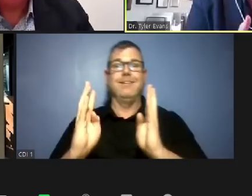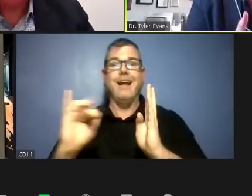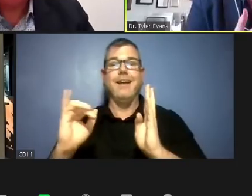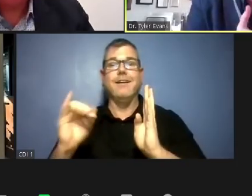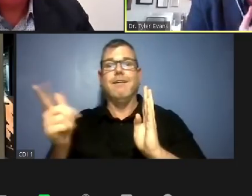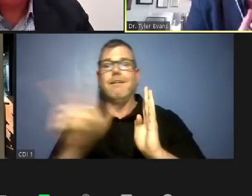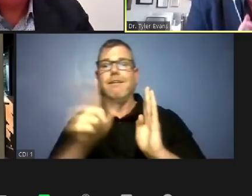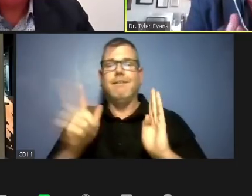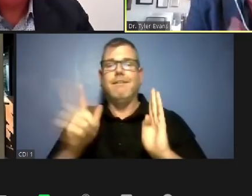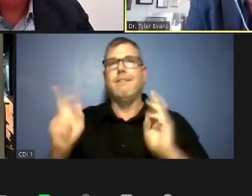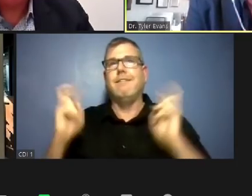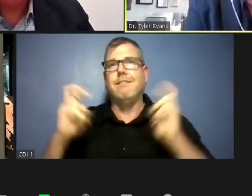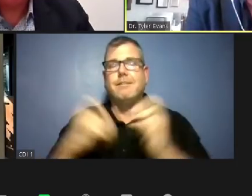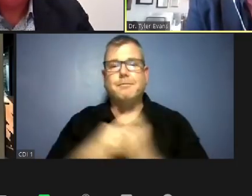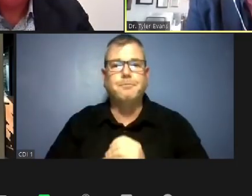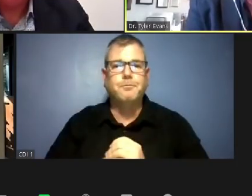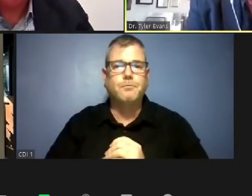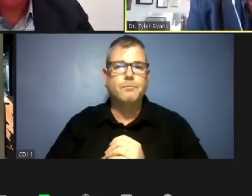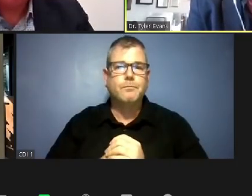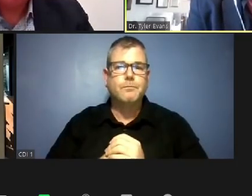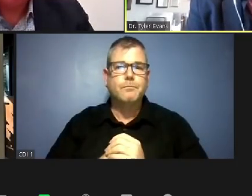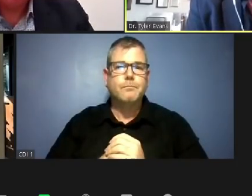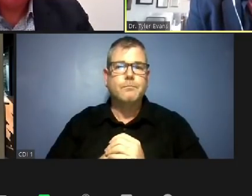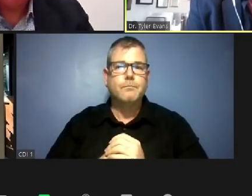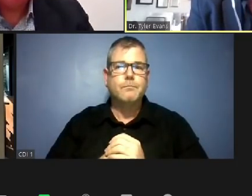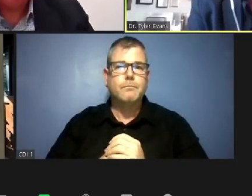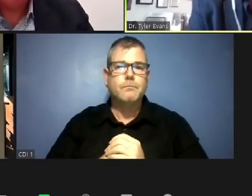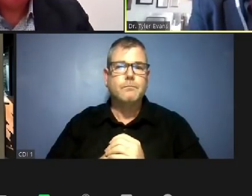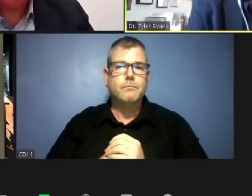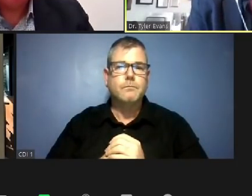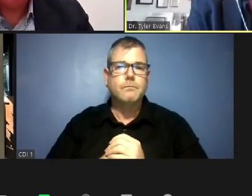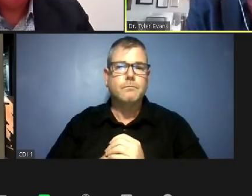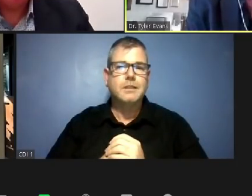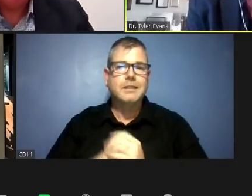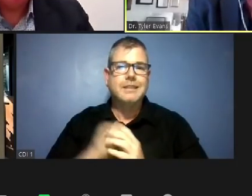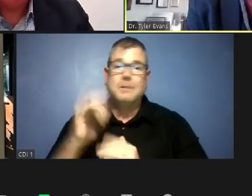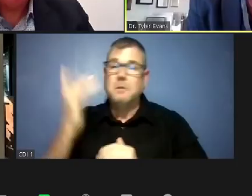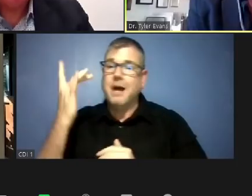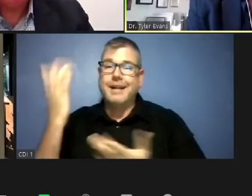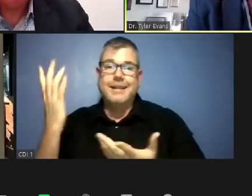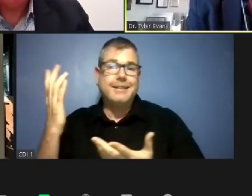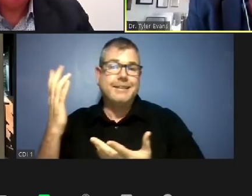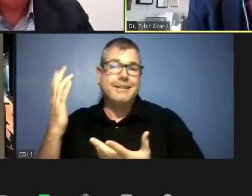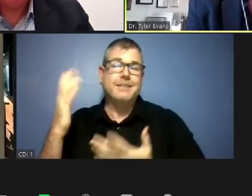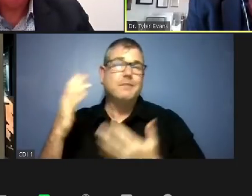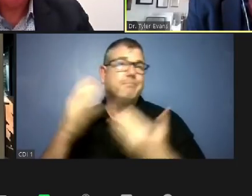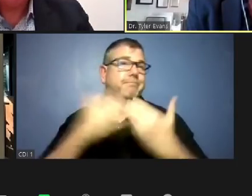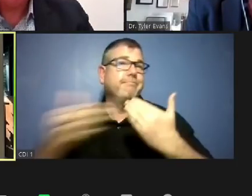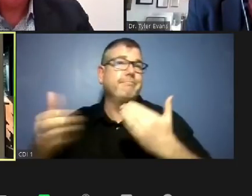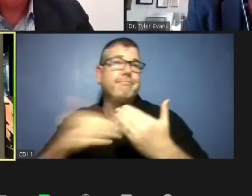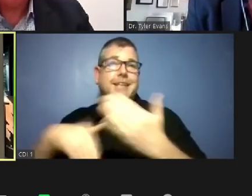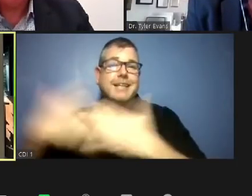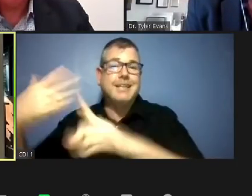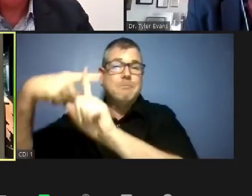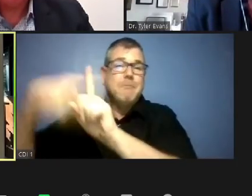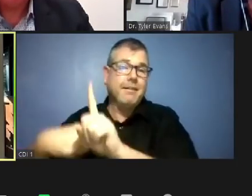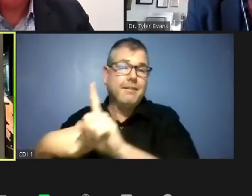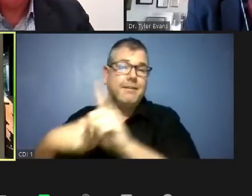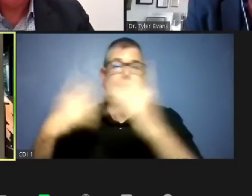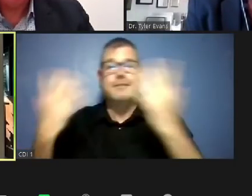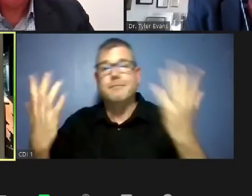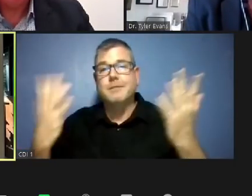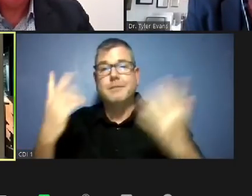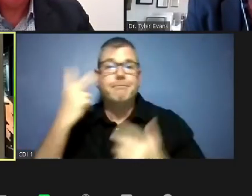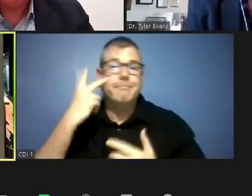say probably sometime within the next 4 weeks, but anything can change. That's encouraging. Great to